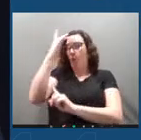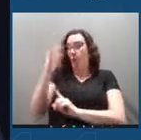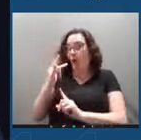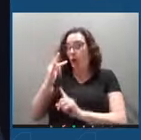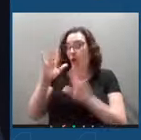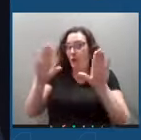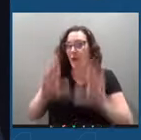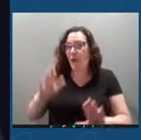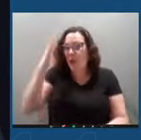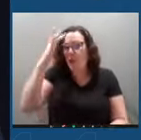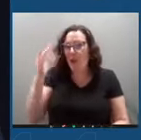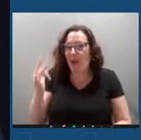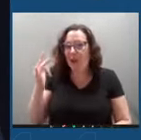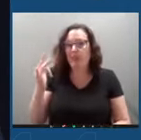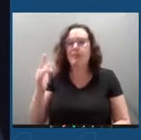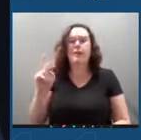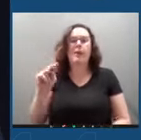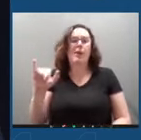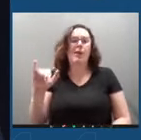Because of New York City.